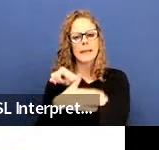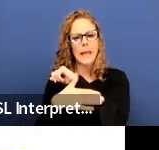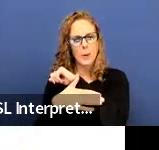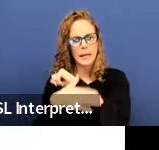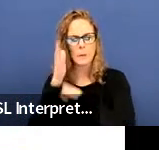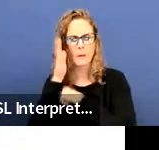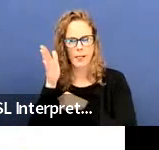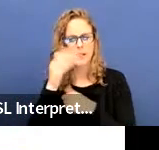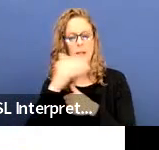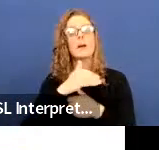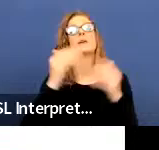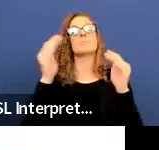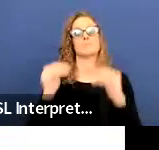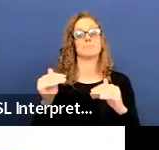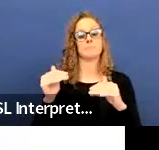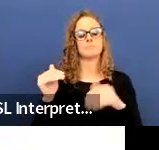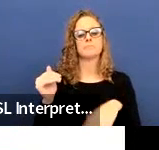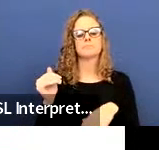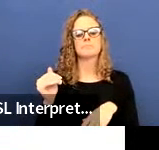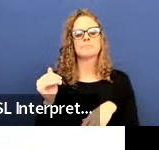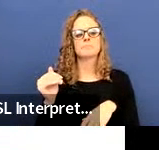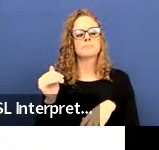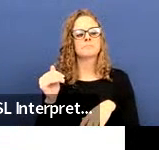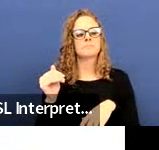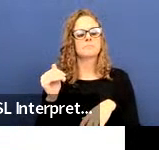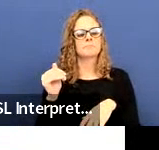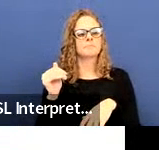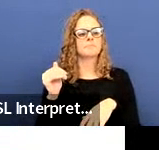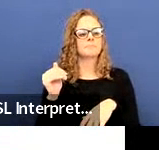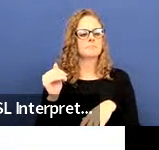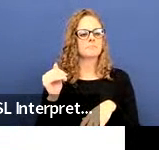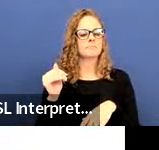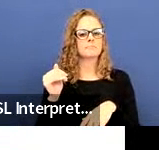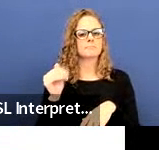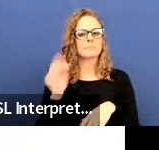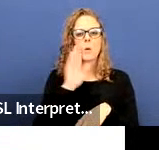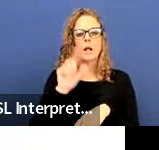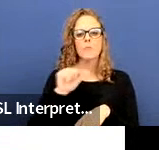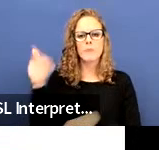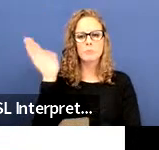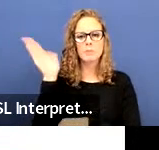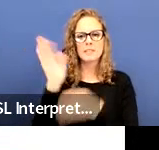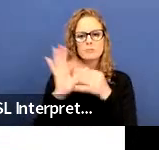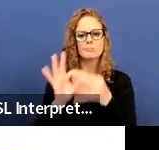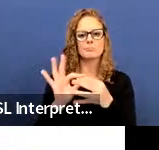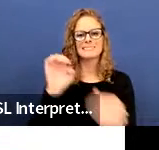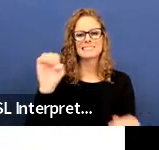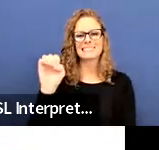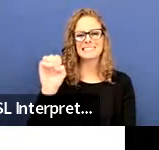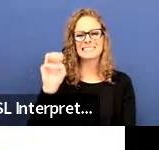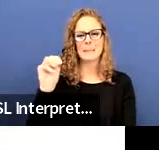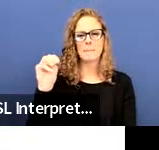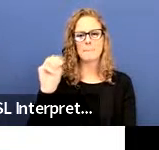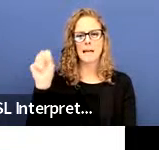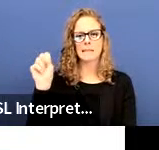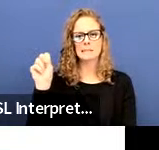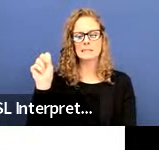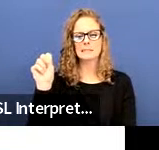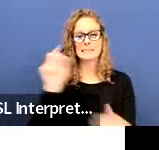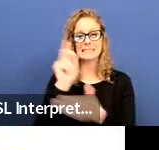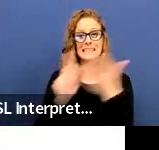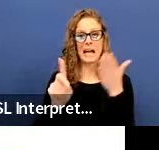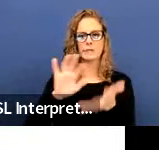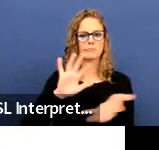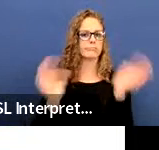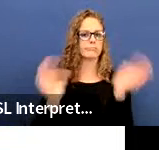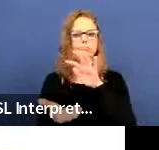updates. And then we will turn to a presentation around our EMS redesign. And